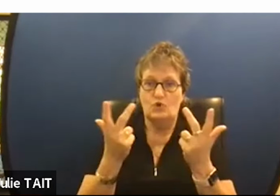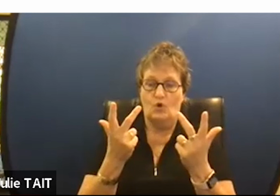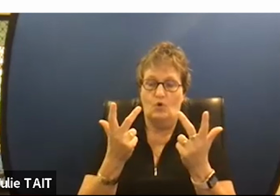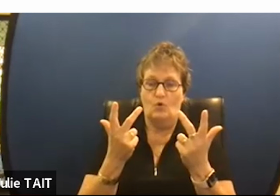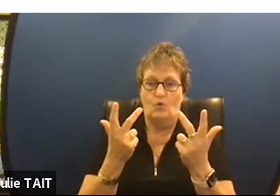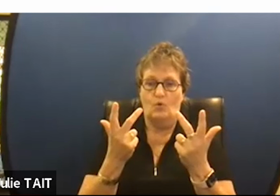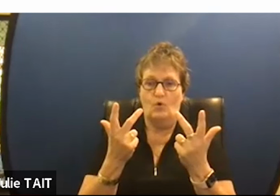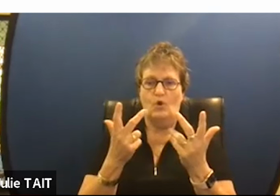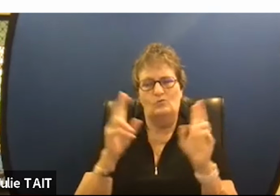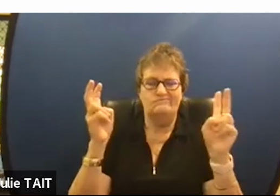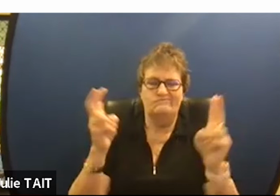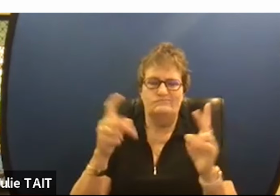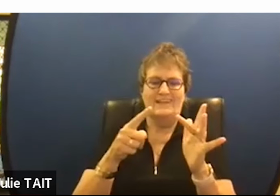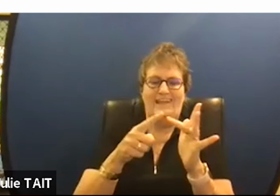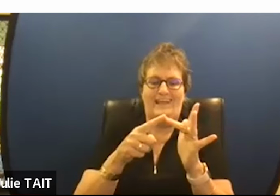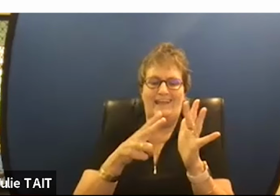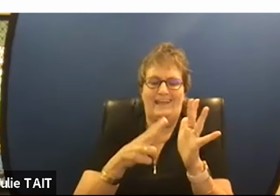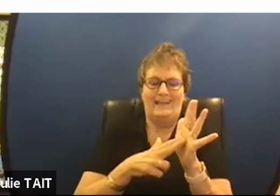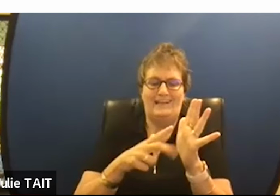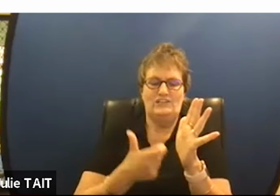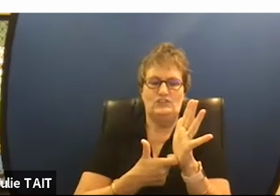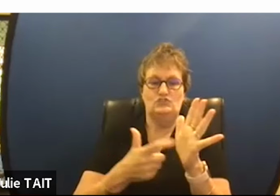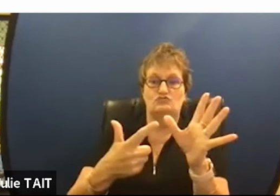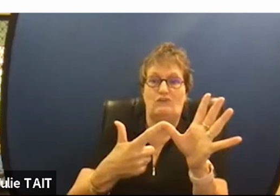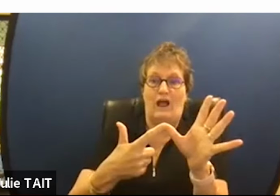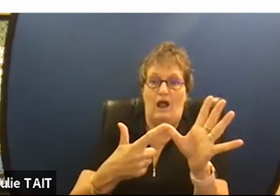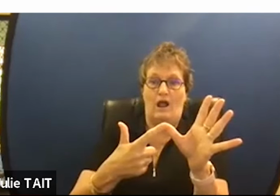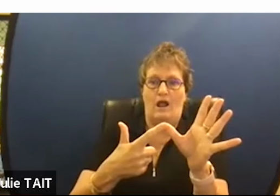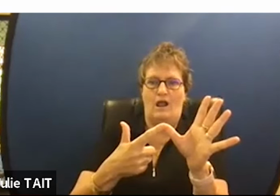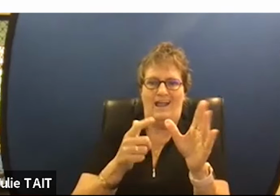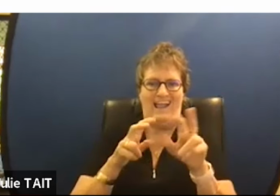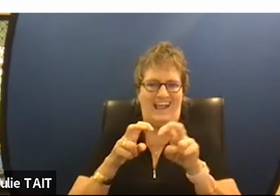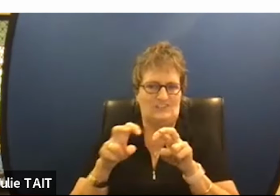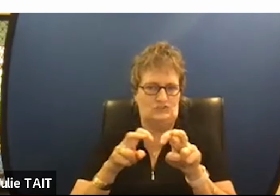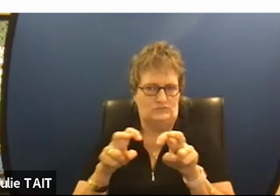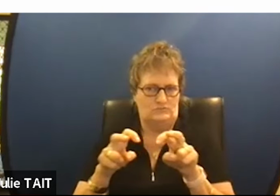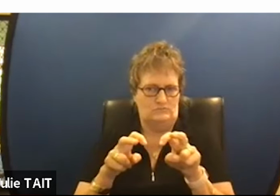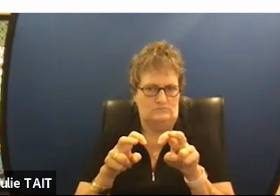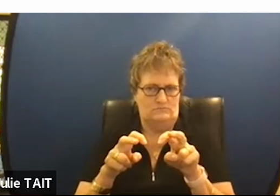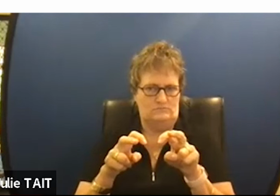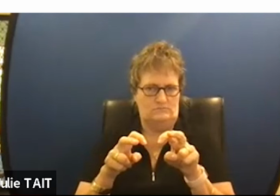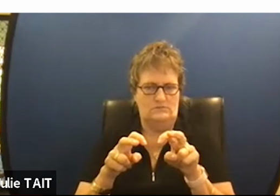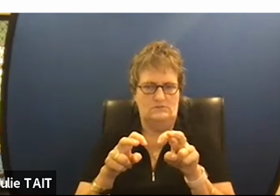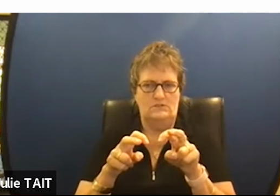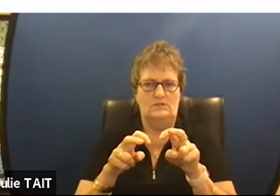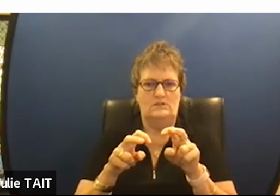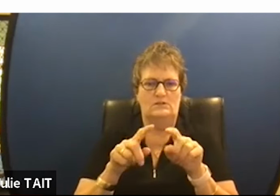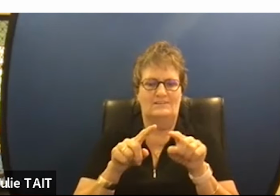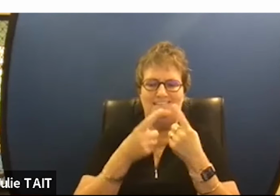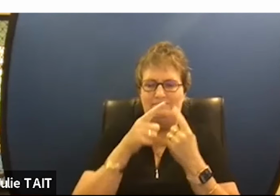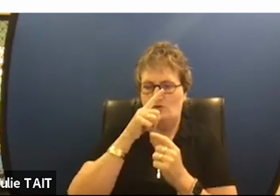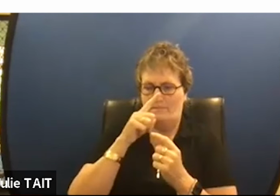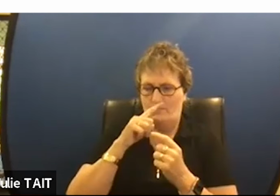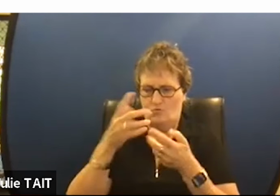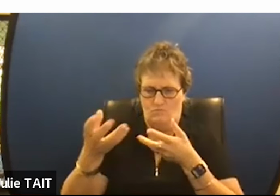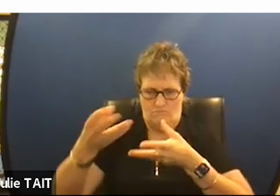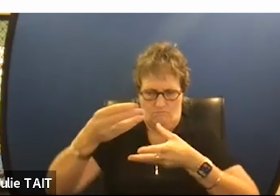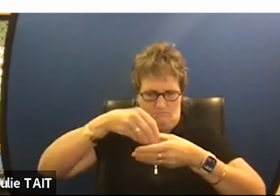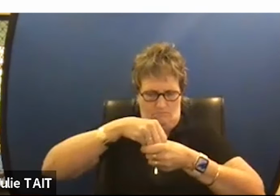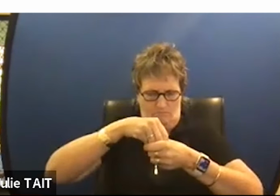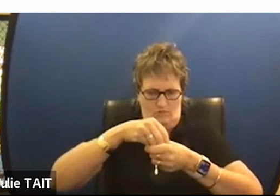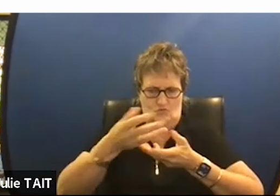intra-action, the creation of emergent knowledge between different groups of people to trigger and take advantage of, and in